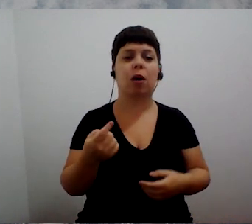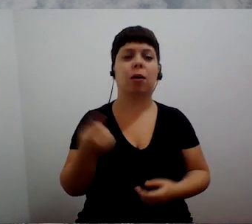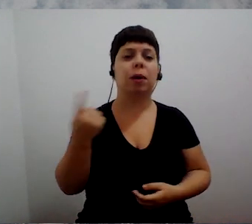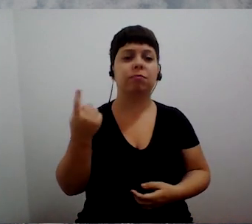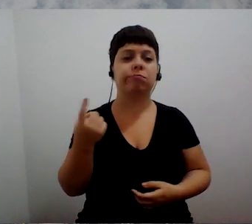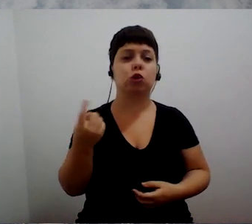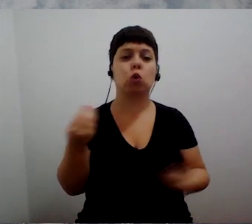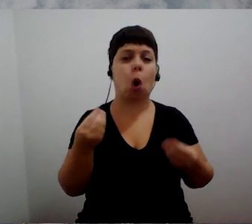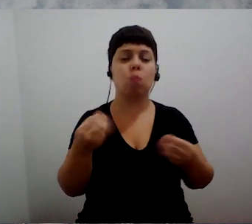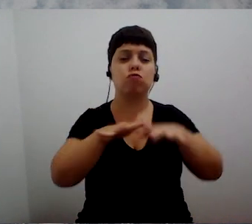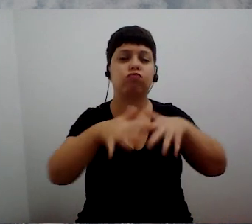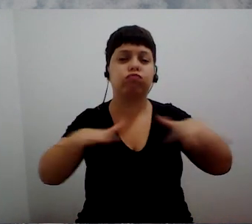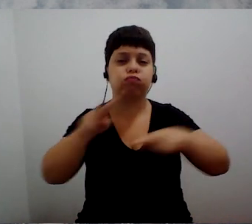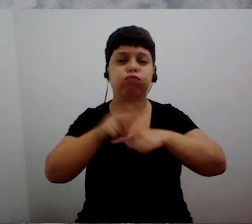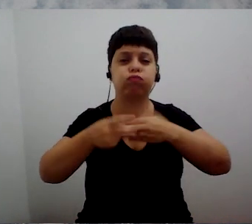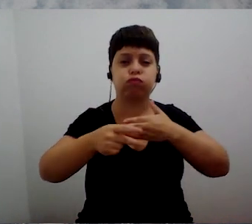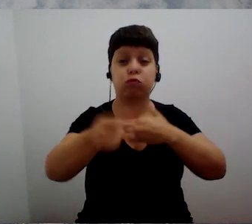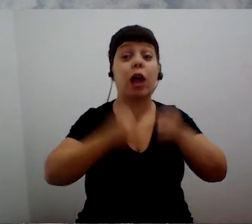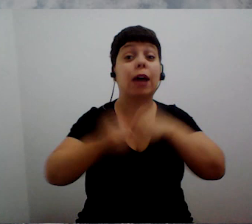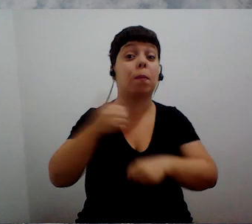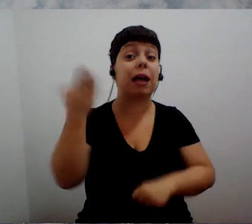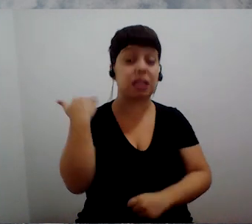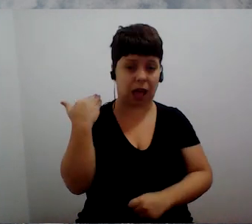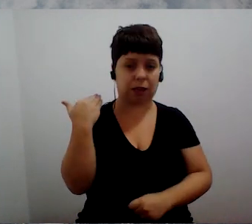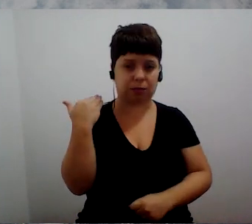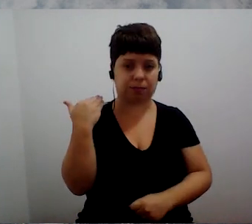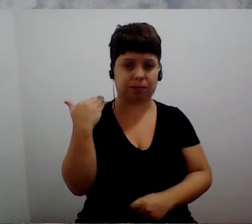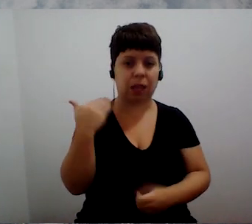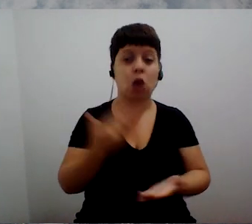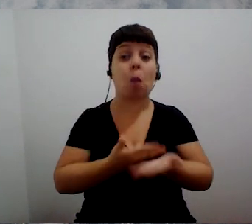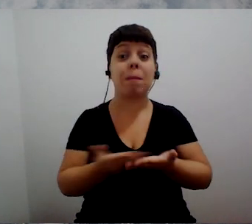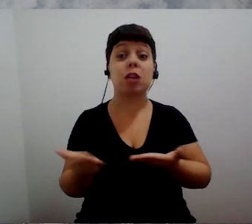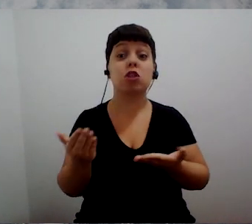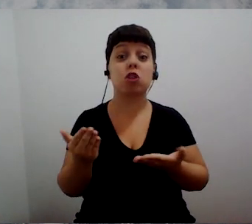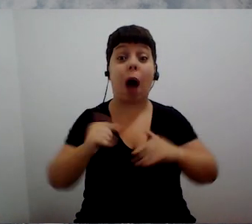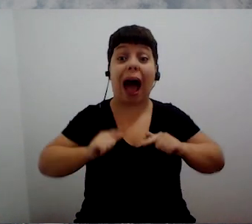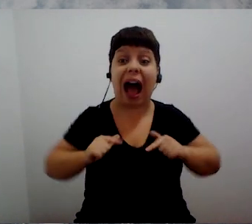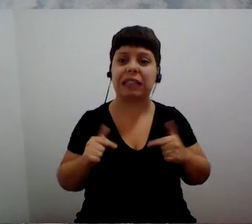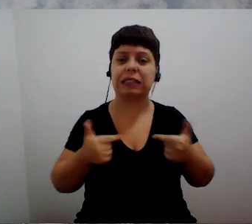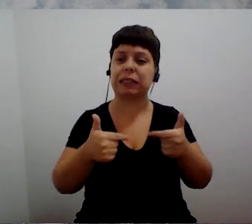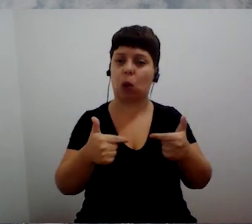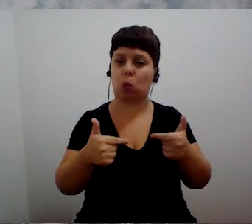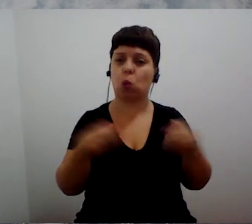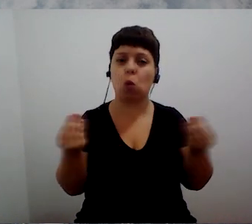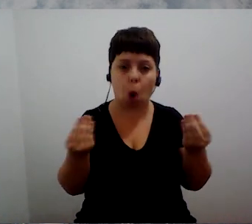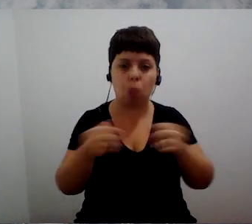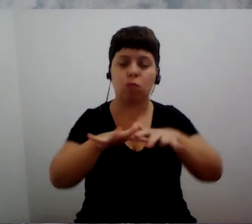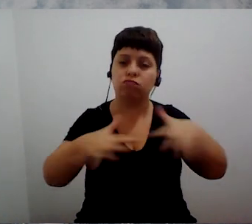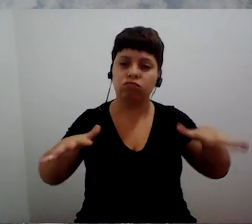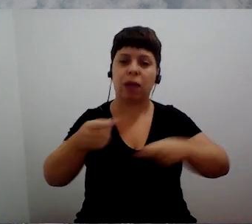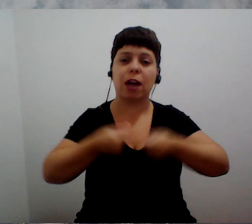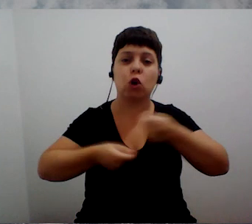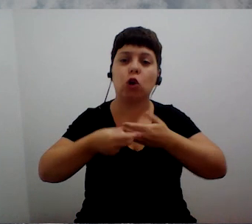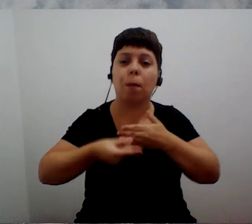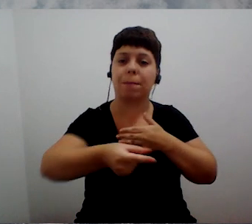ocean economy. And this panel last year launched an action agenda for a sustainable ocean economy where ocean